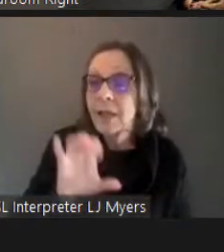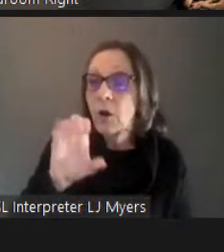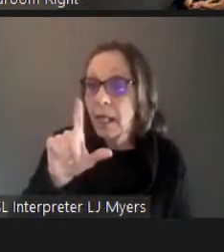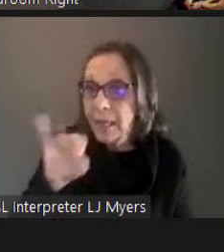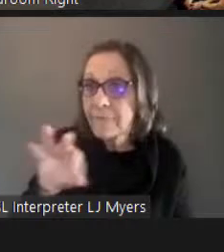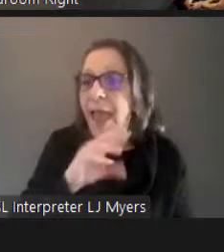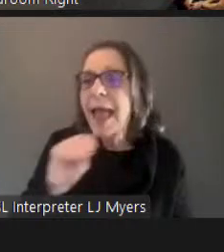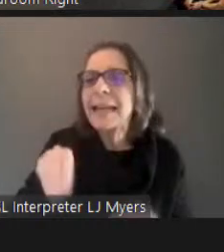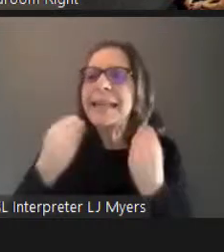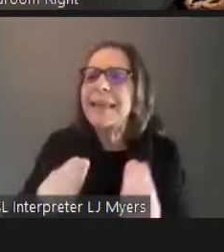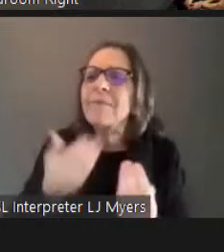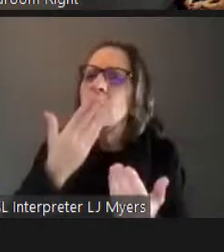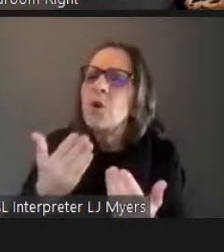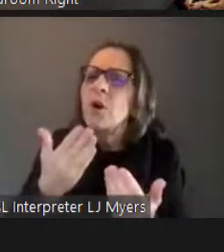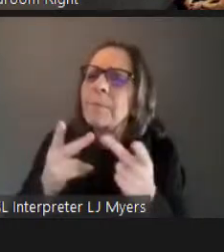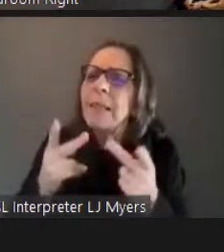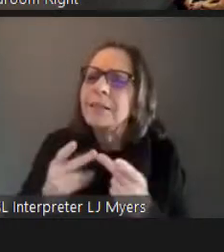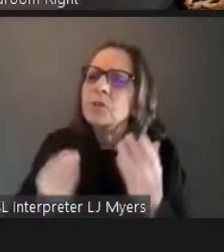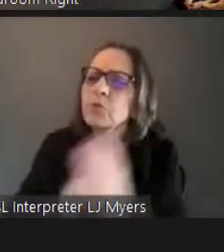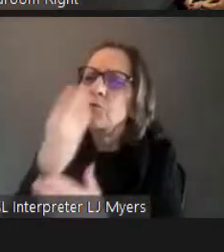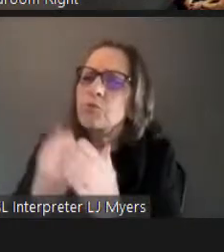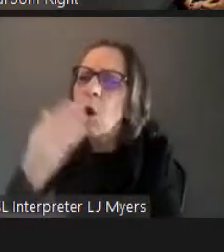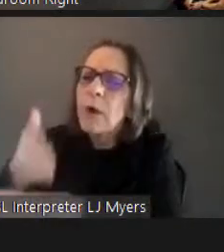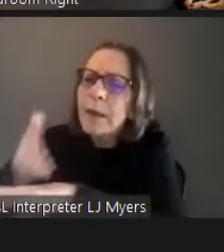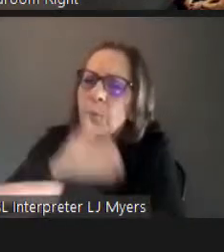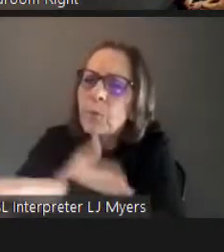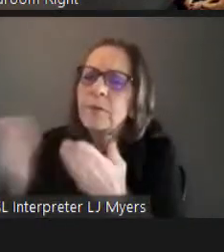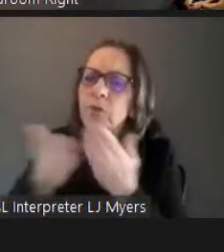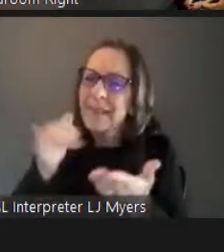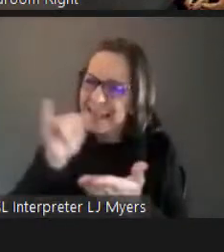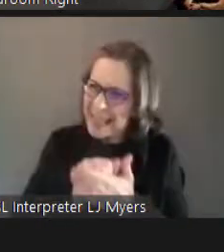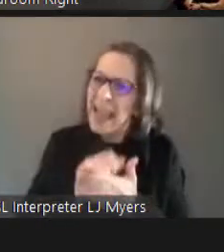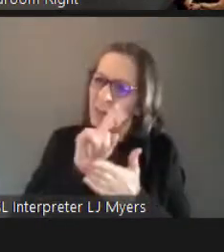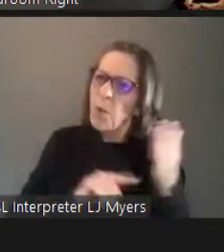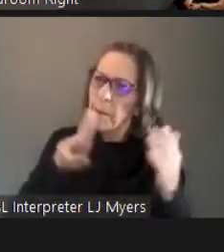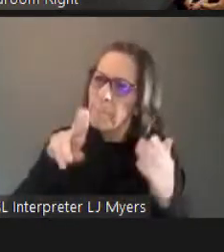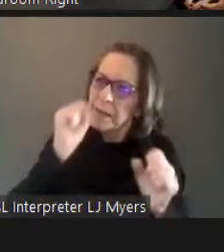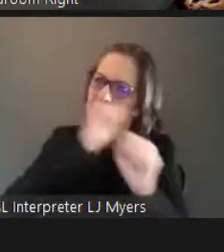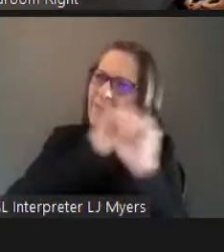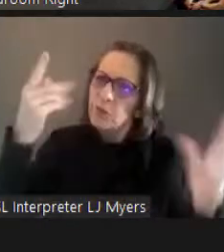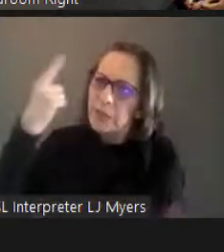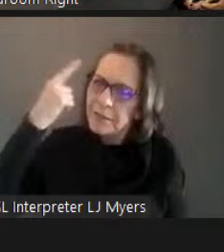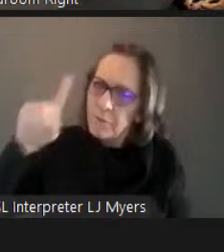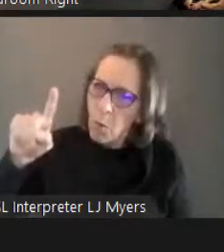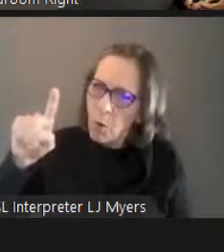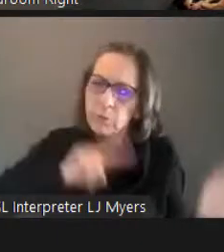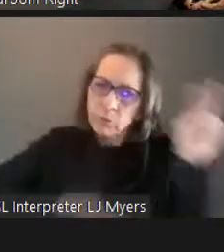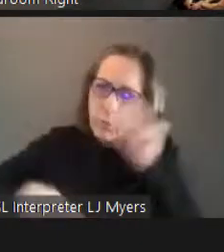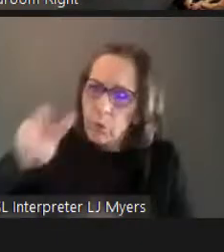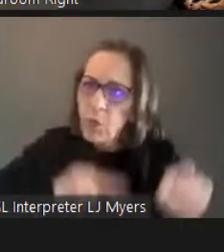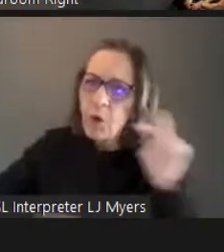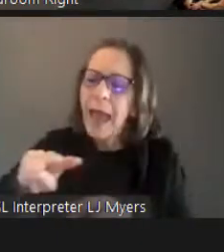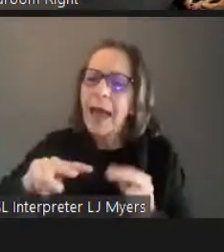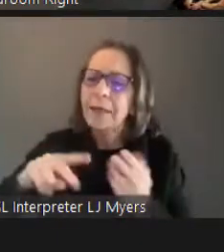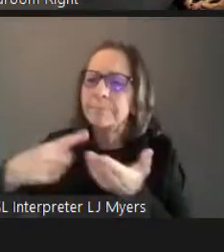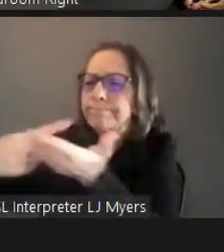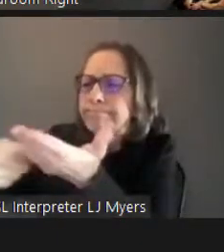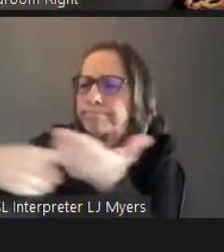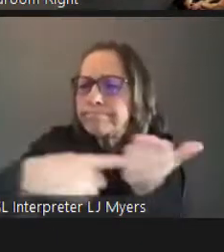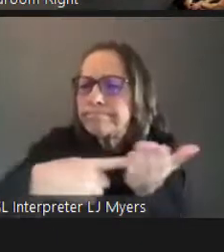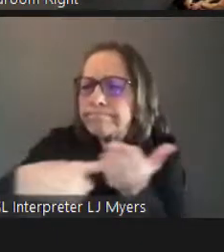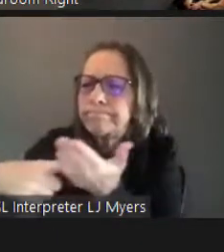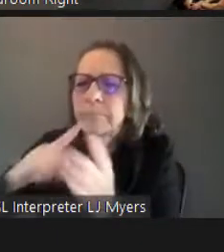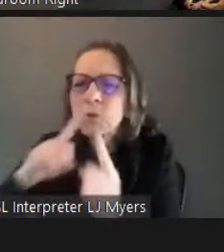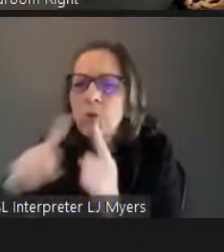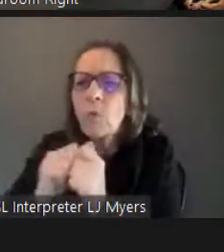to grow and ways to improve the service. And that's what Bus Vision is setting us up to do. Look at and talk to our riders and